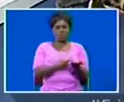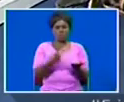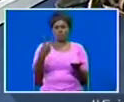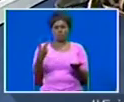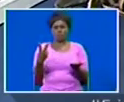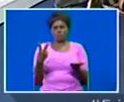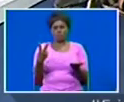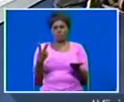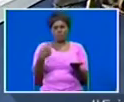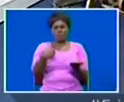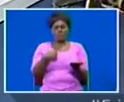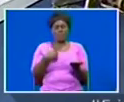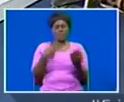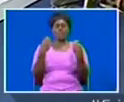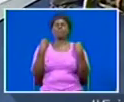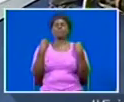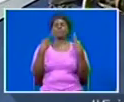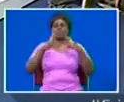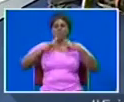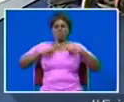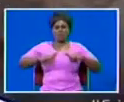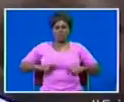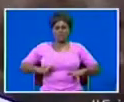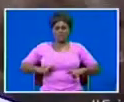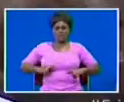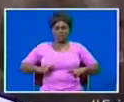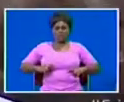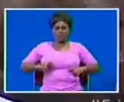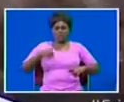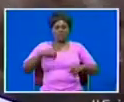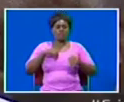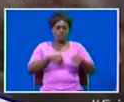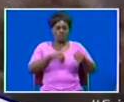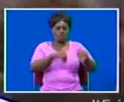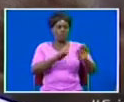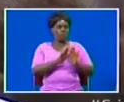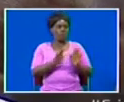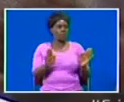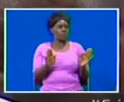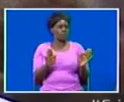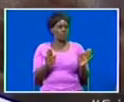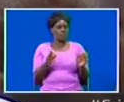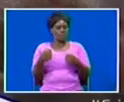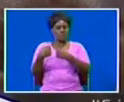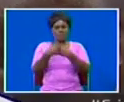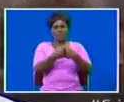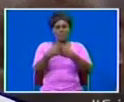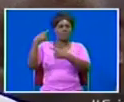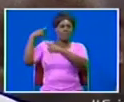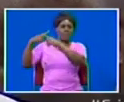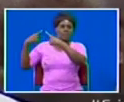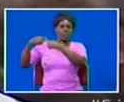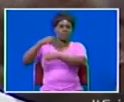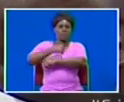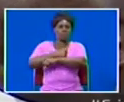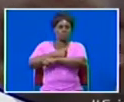shoulder. I'm still under bed rest. Mm-hmm. So I'm not able to ride with the team. I'll just follow them by car. One challenge we faced with the schools is